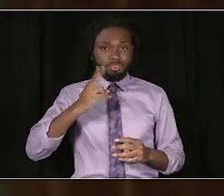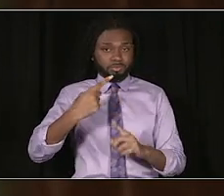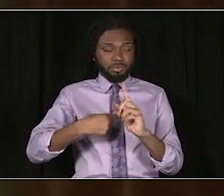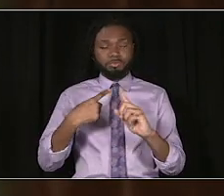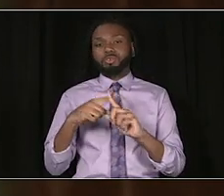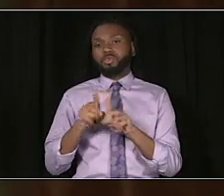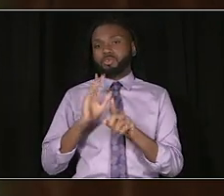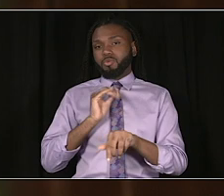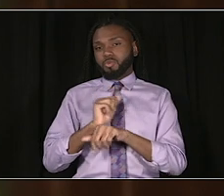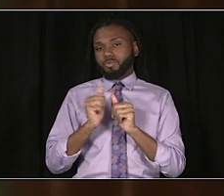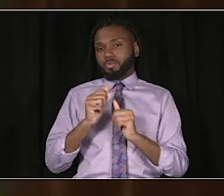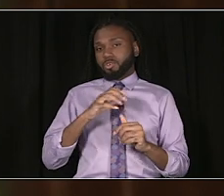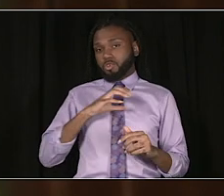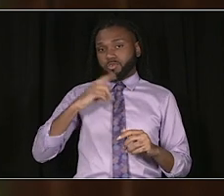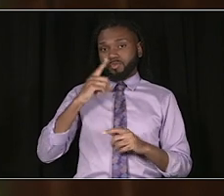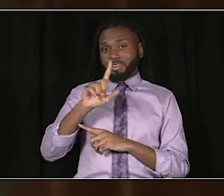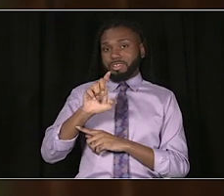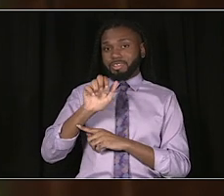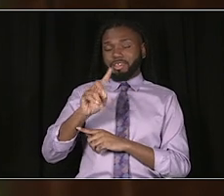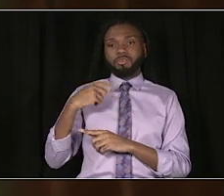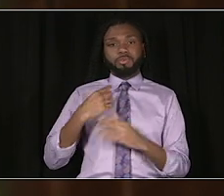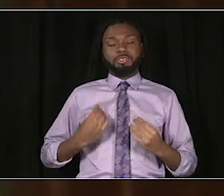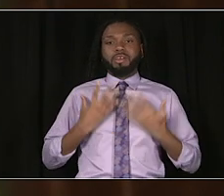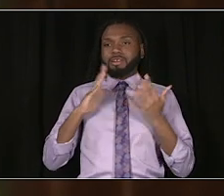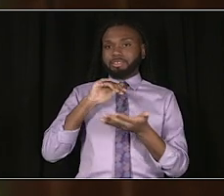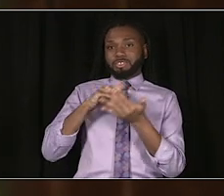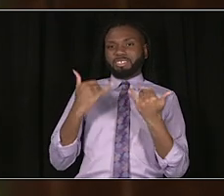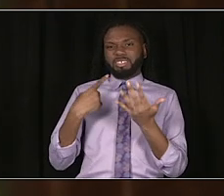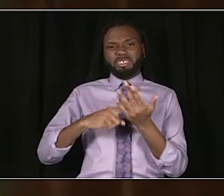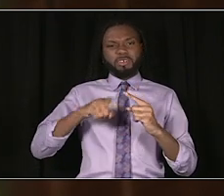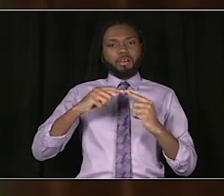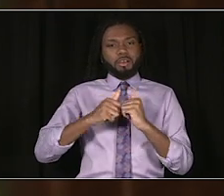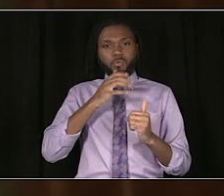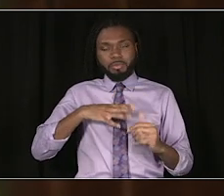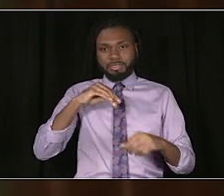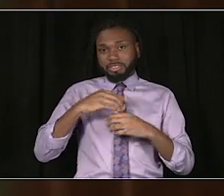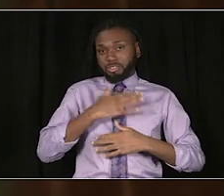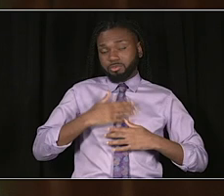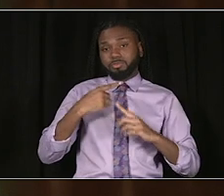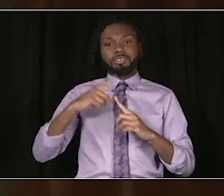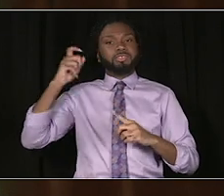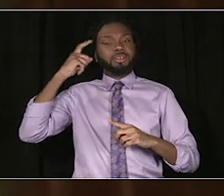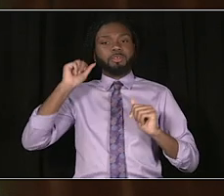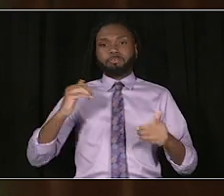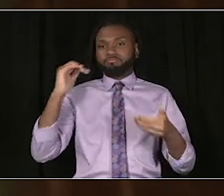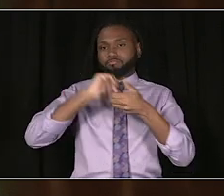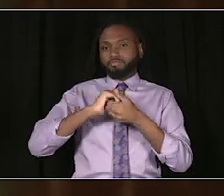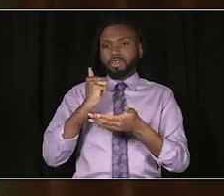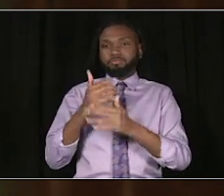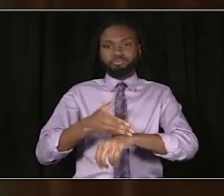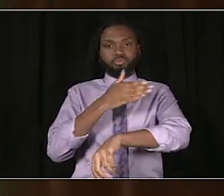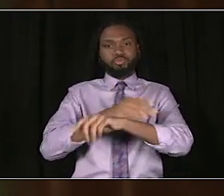our work with Congress on LEAD, we were inspired to center today's discussion on how women in entertainment and government can join forces to